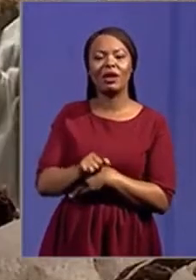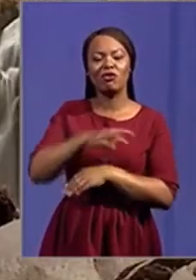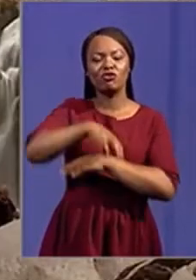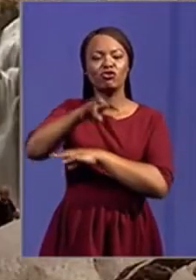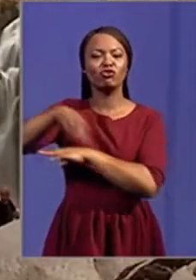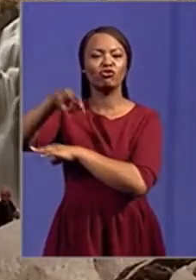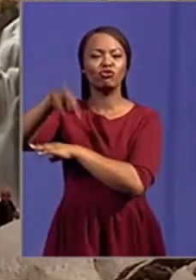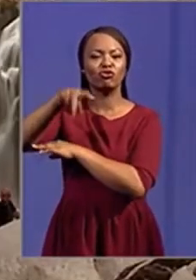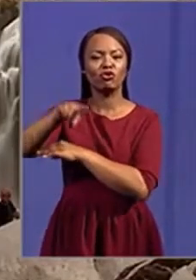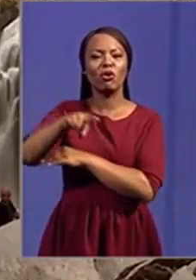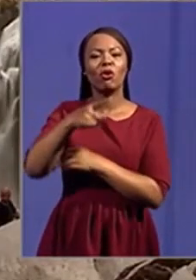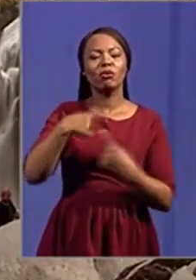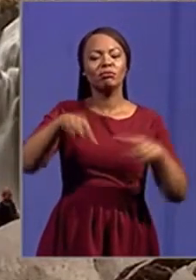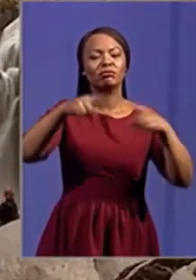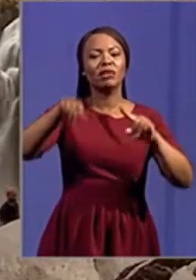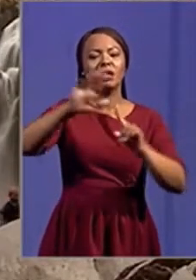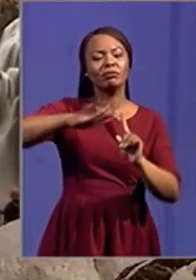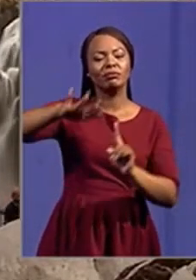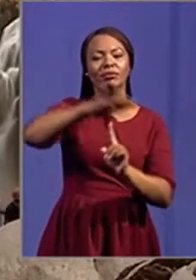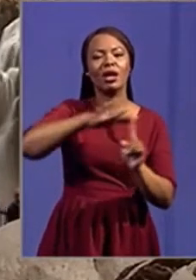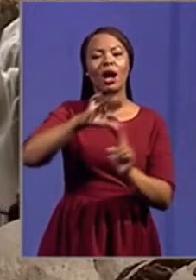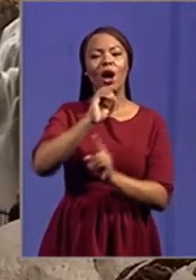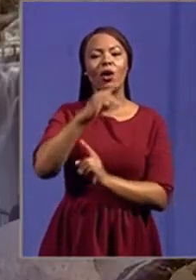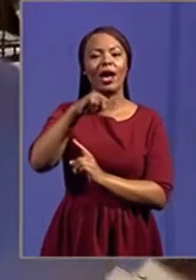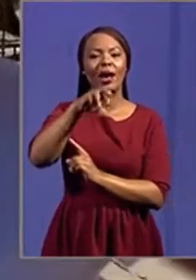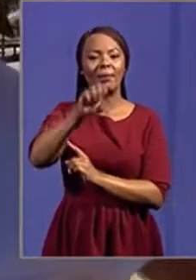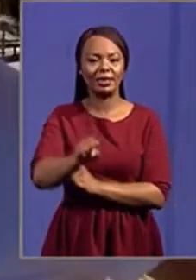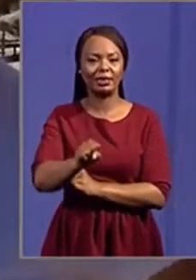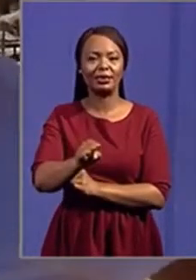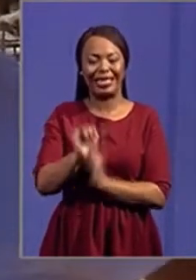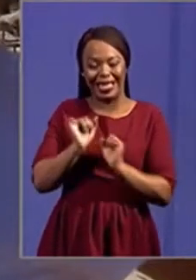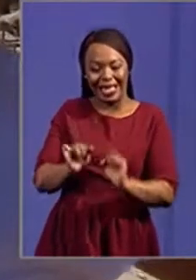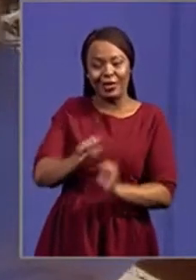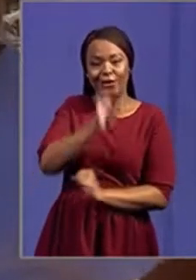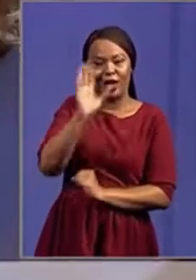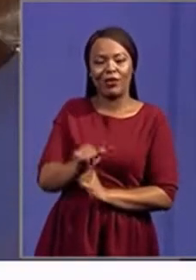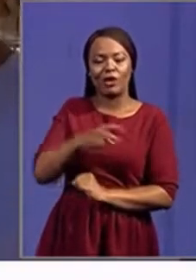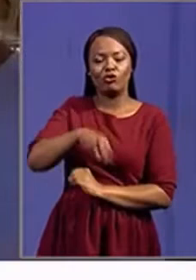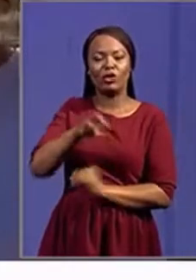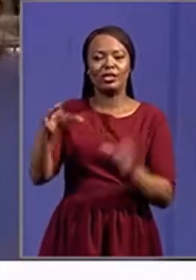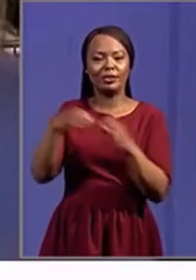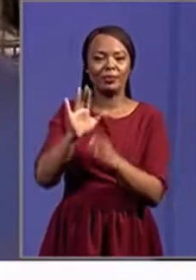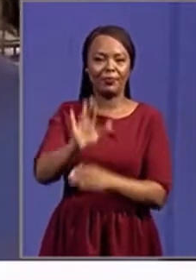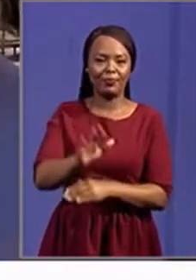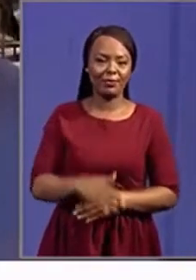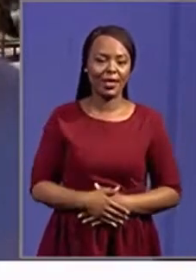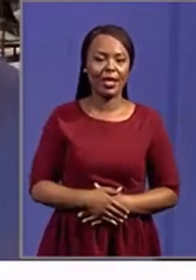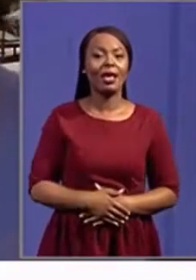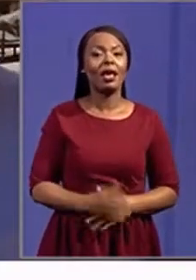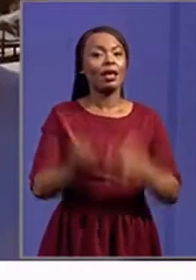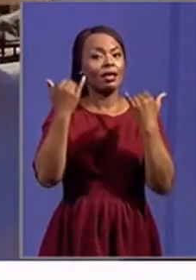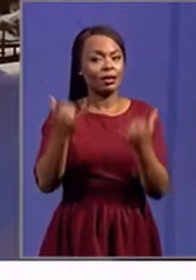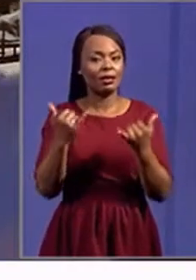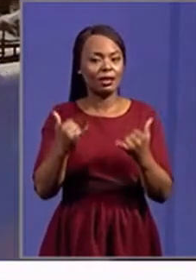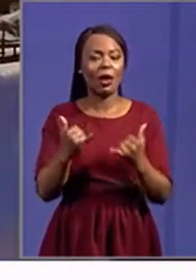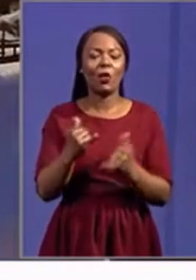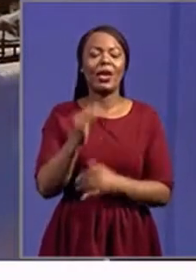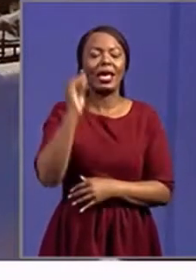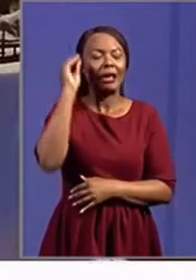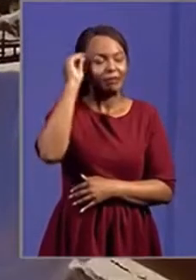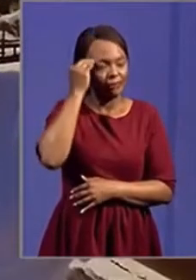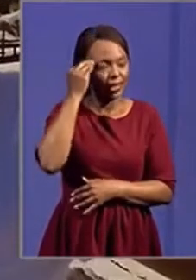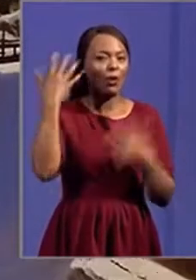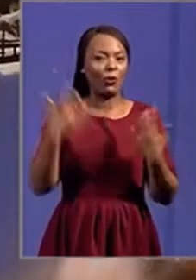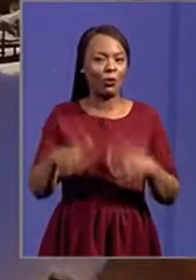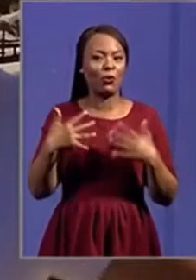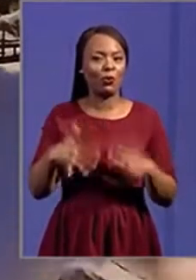ka bongata Augrabies bekeng ena. Been to Vic Falls recently, and this is about as good as it gets as well. It's really impressive. I'm really